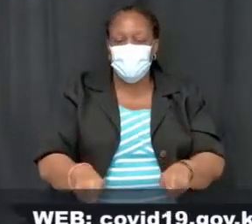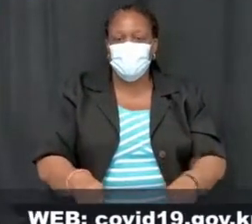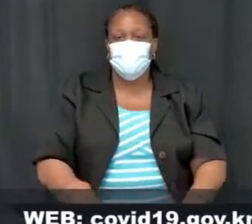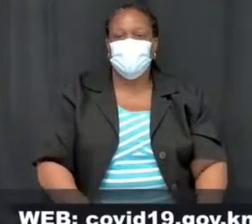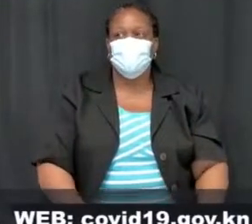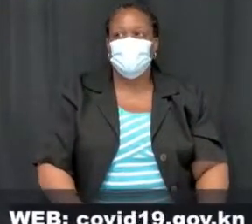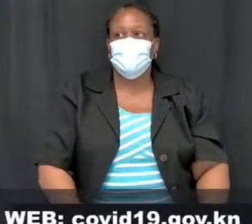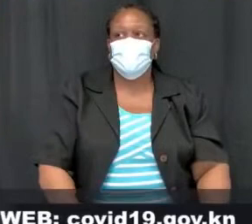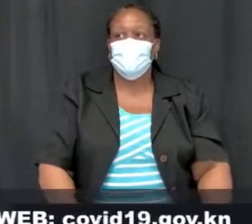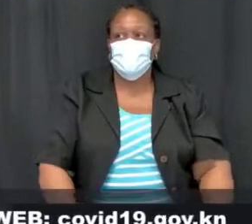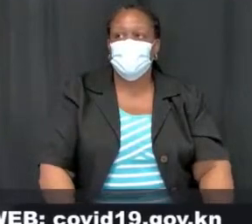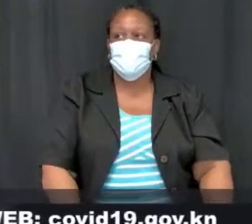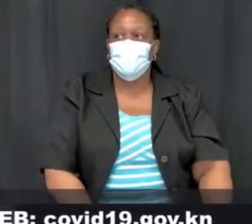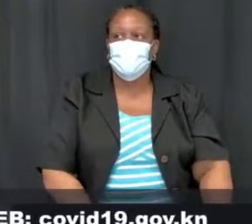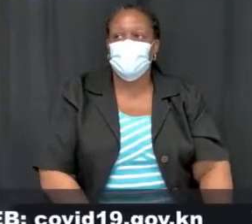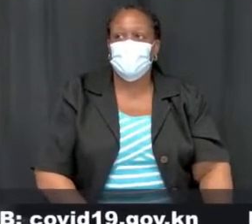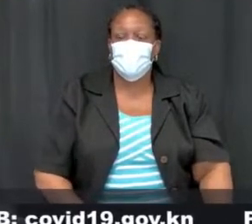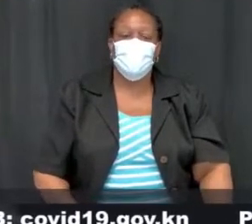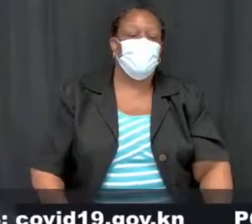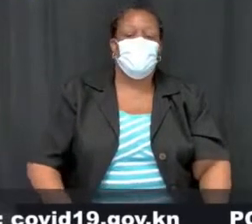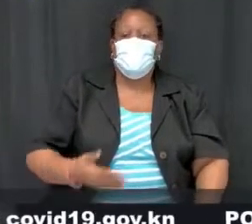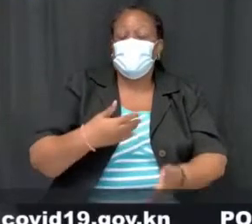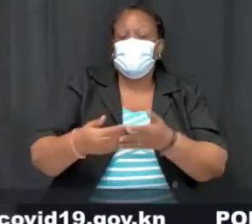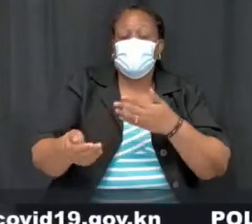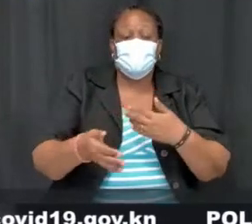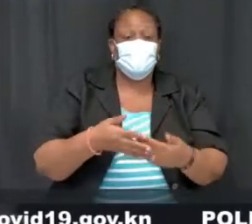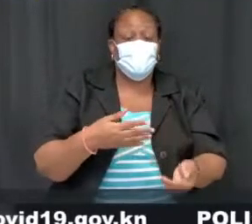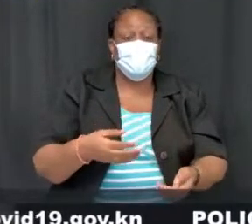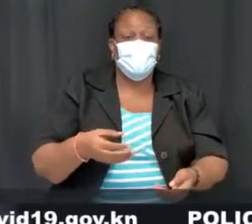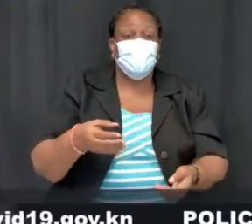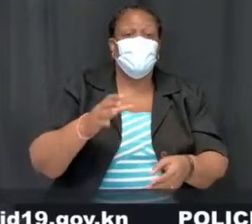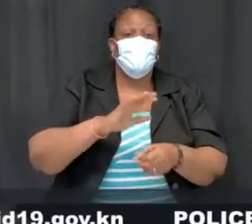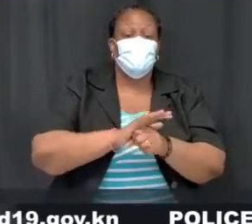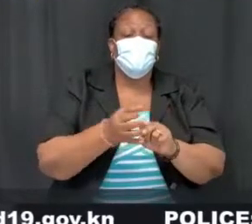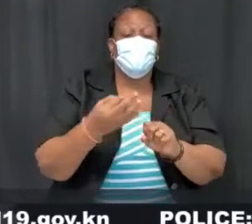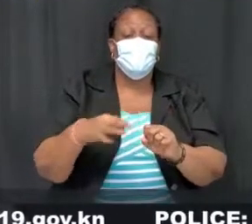a race or gender that cannot be changed.